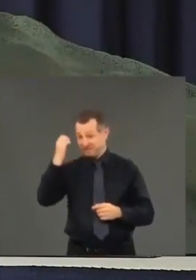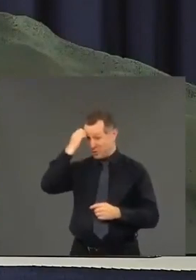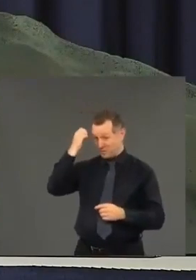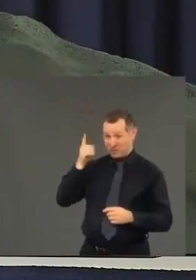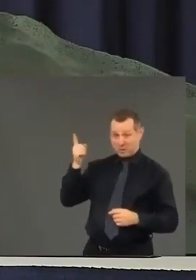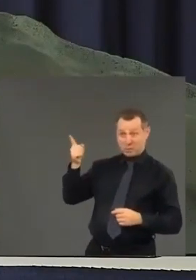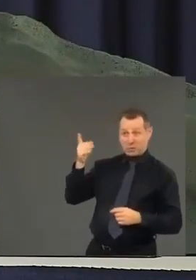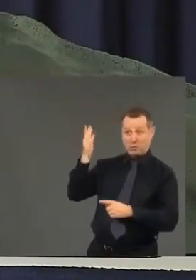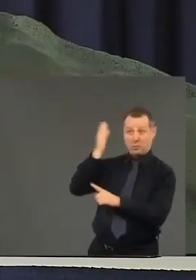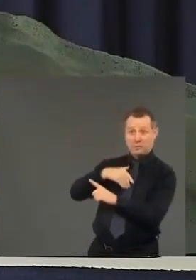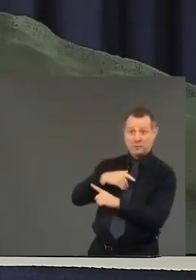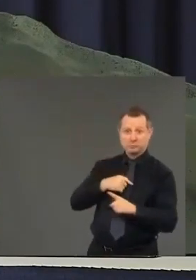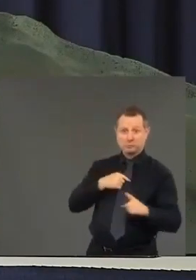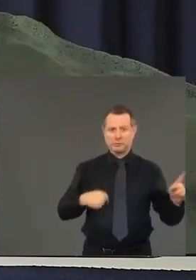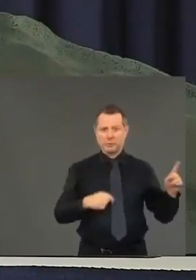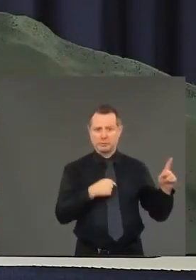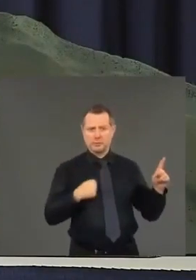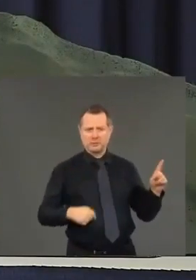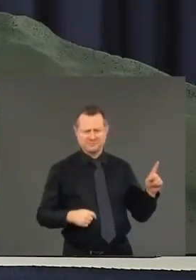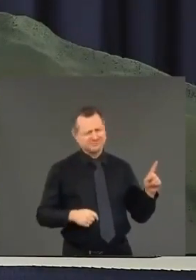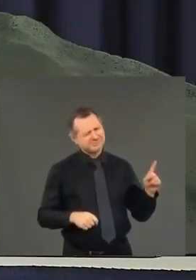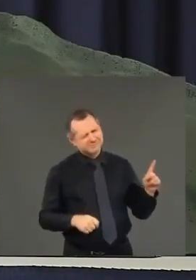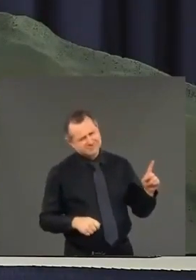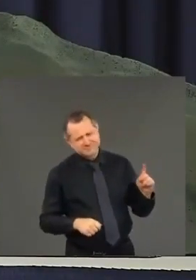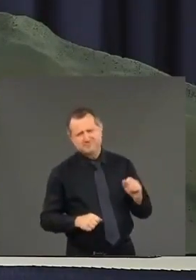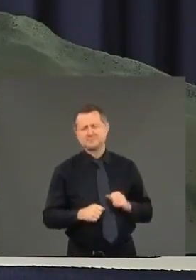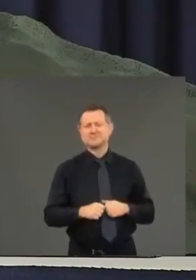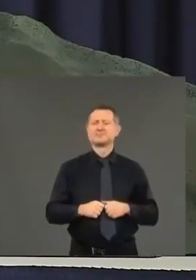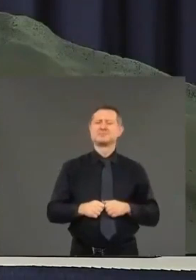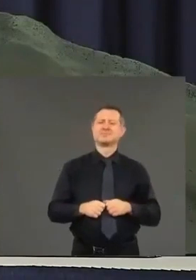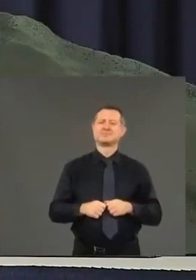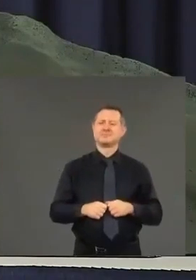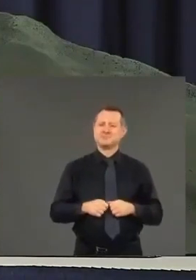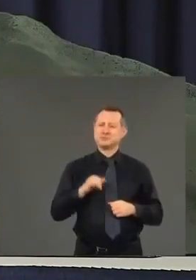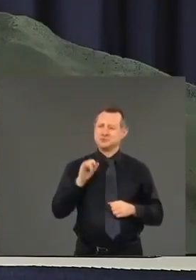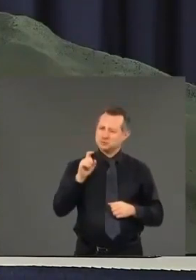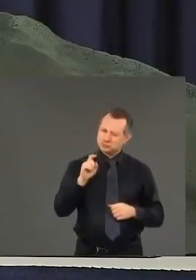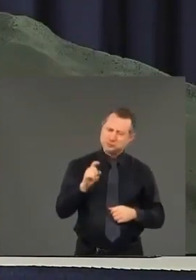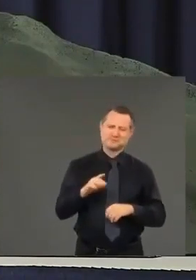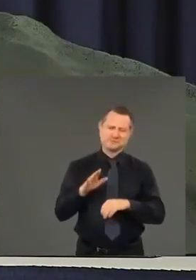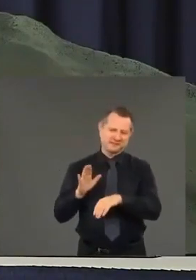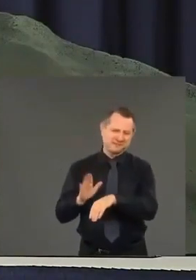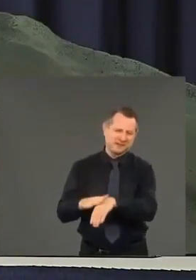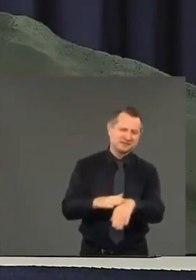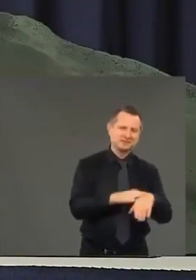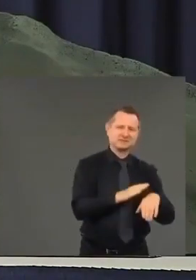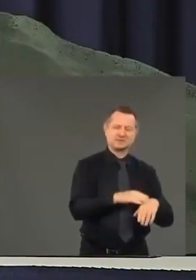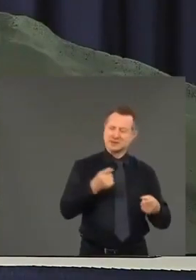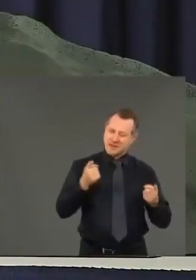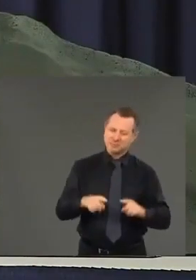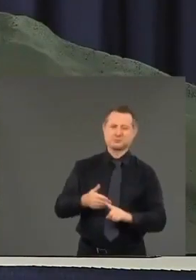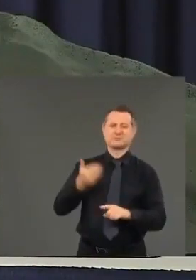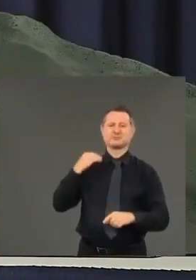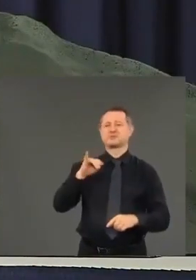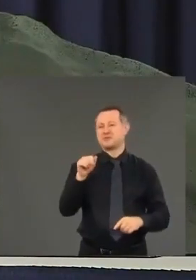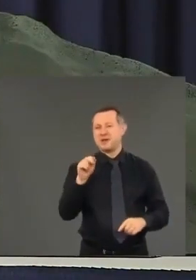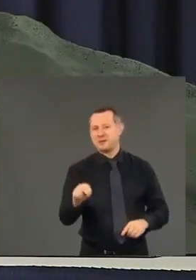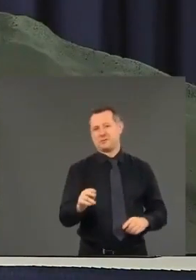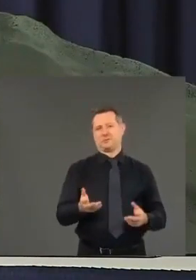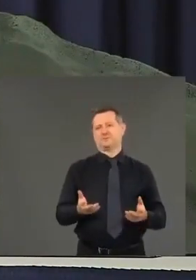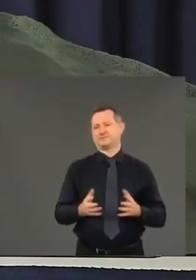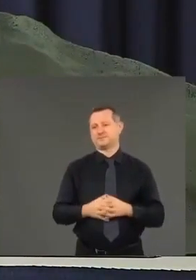they should have said it was here when it was here. And that should have happened in January.